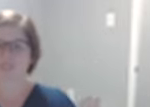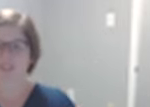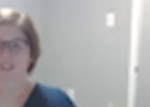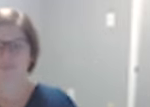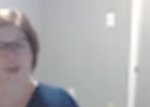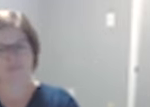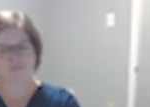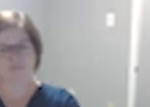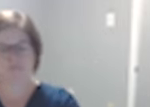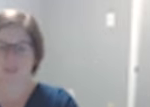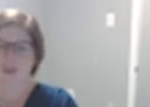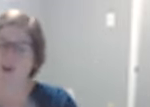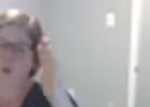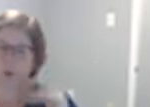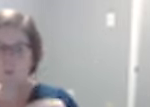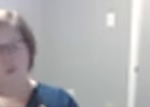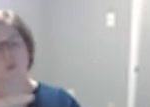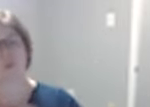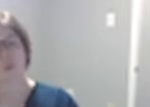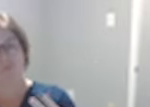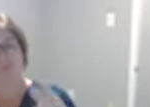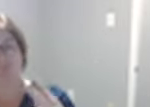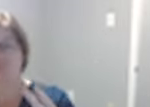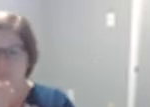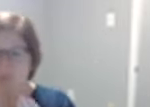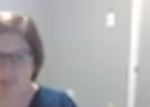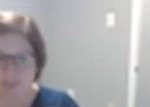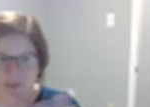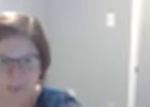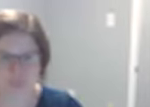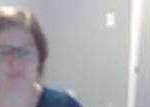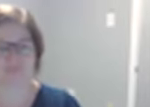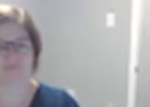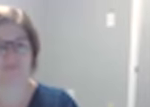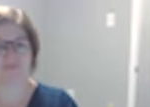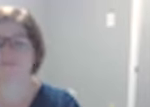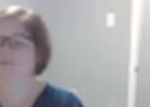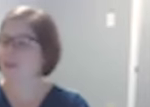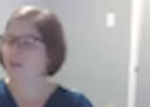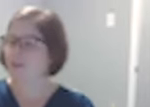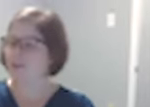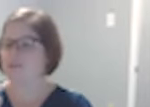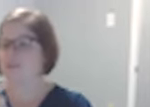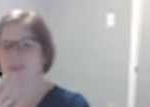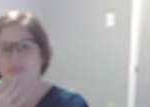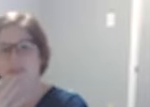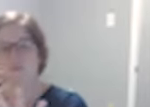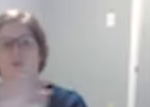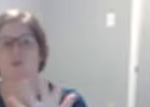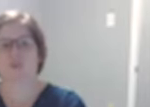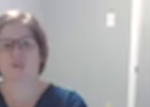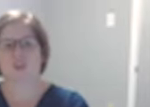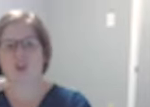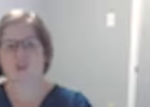my spaceflight story. Thank you so much. Thank you. Thank you so much, Dr. E. That was fantastic. Thank